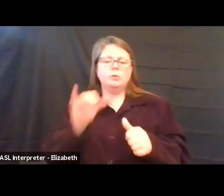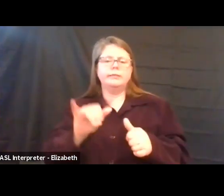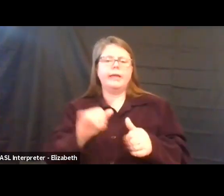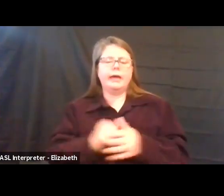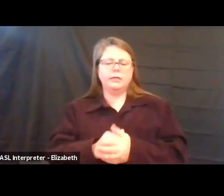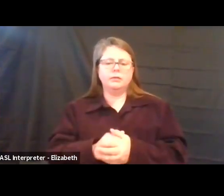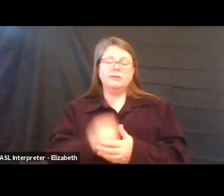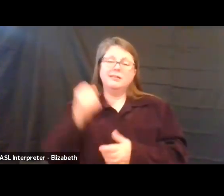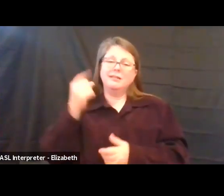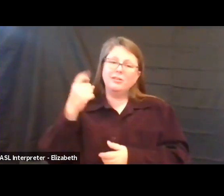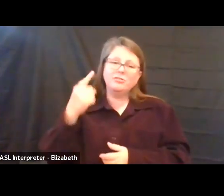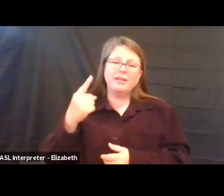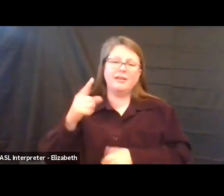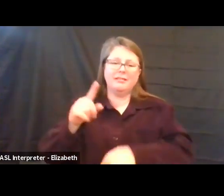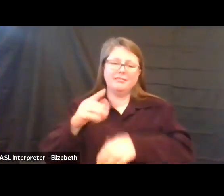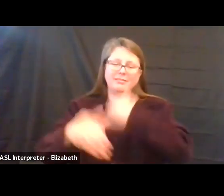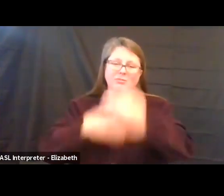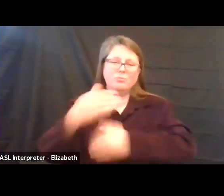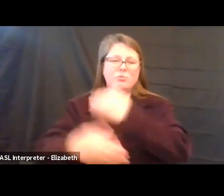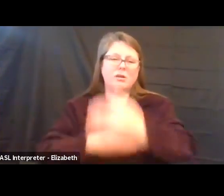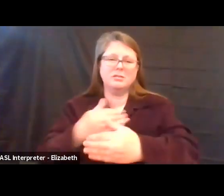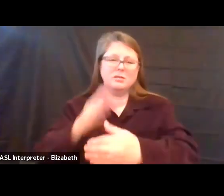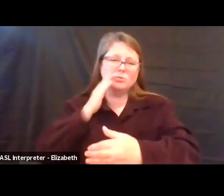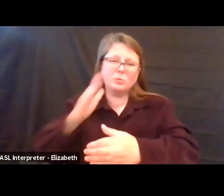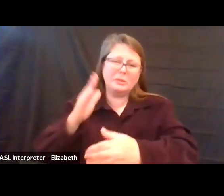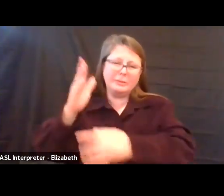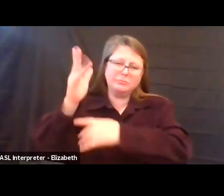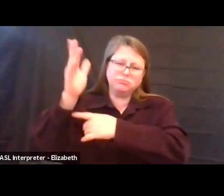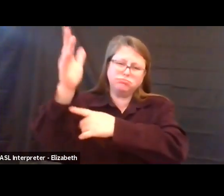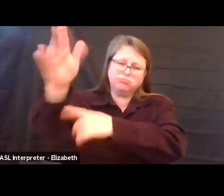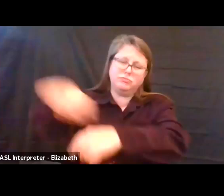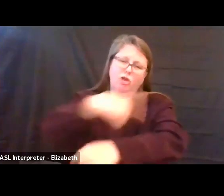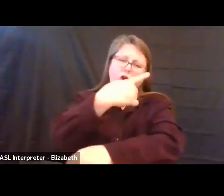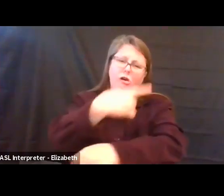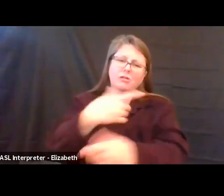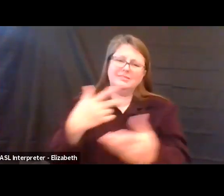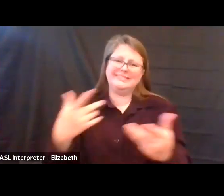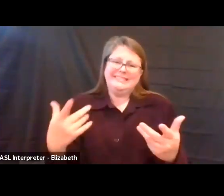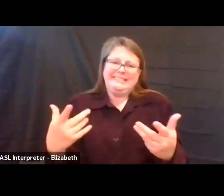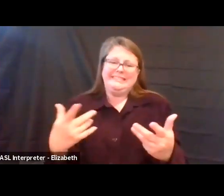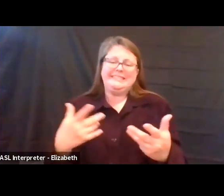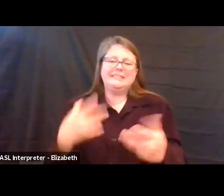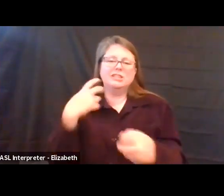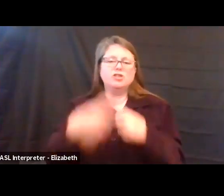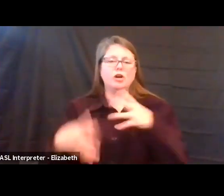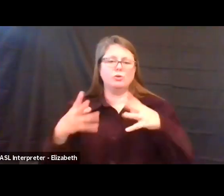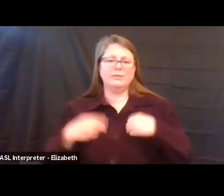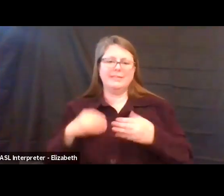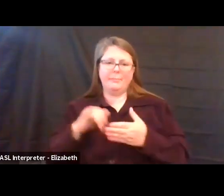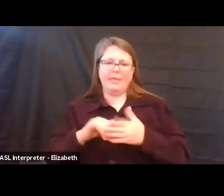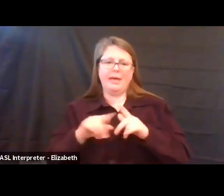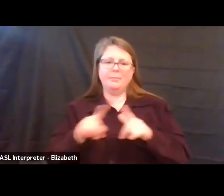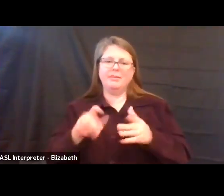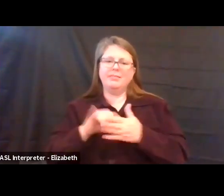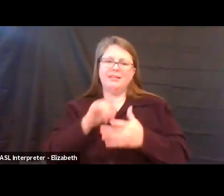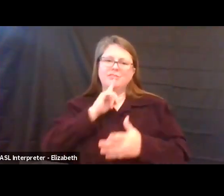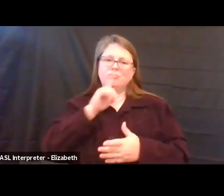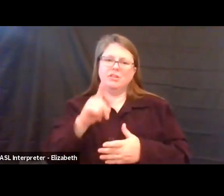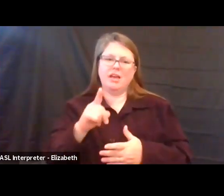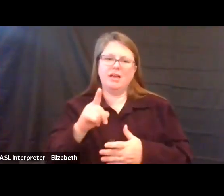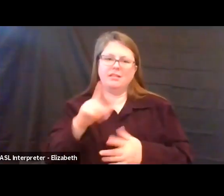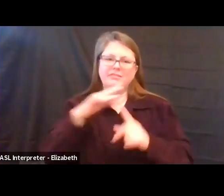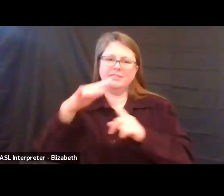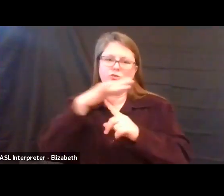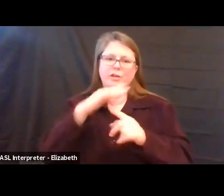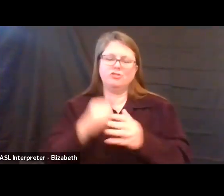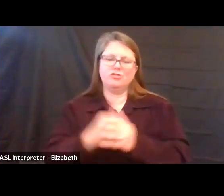is a hard thing to accept, but it is the reality of the situation. The good news is that we have lots of